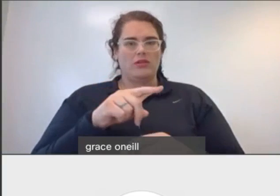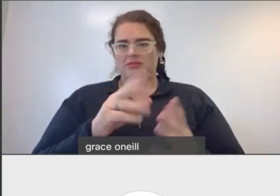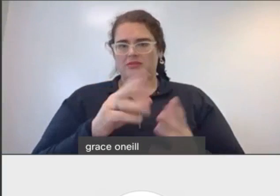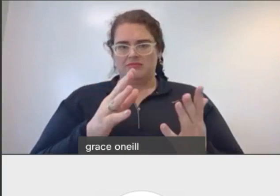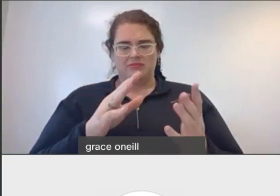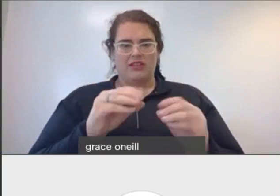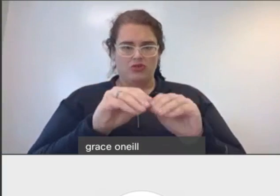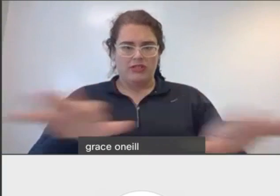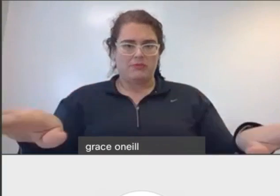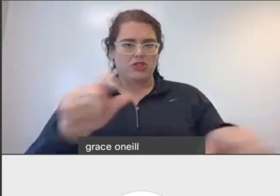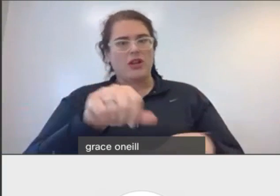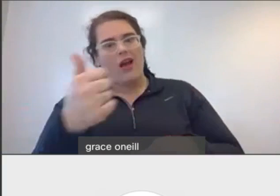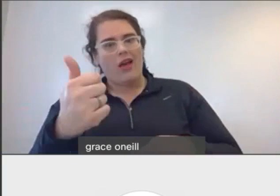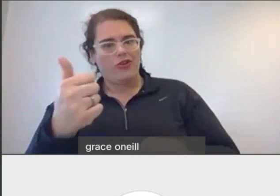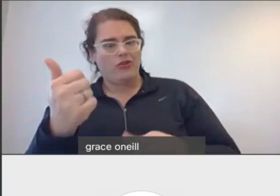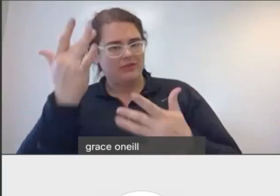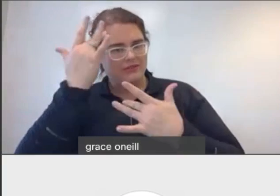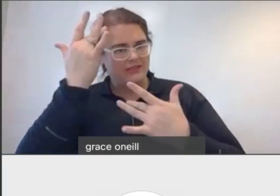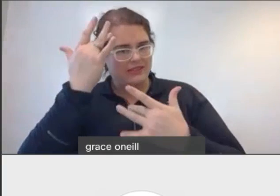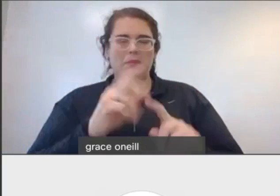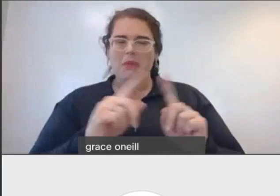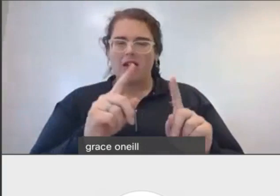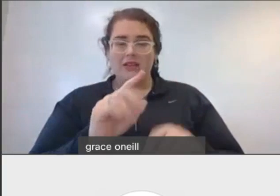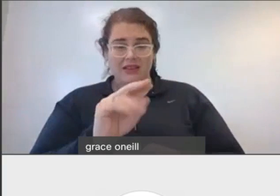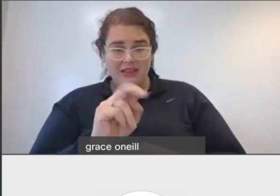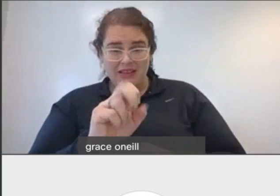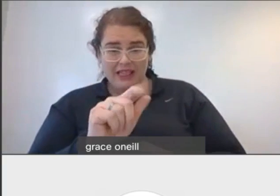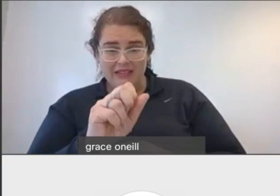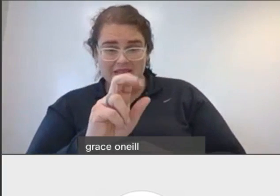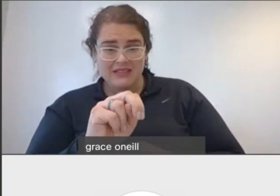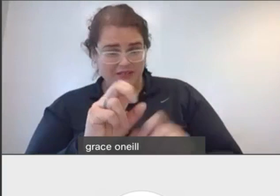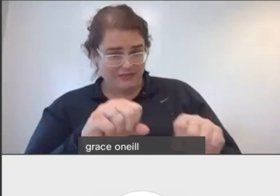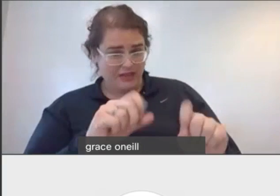and he could address the face shield question.